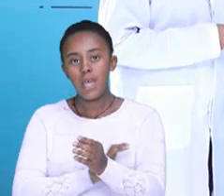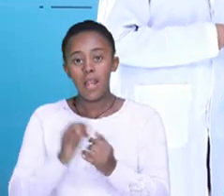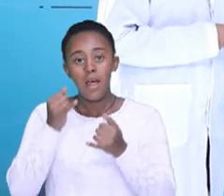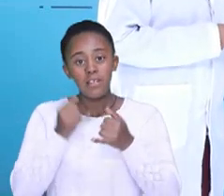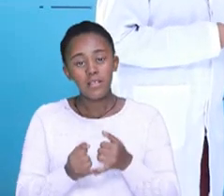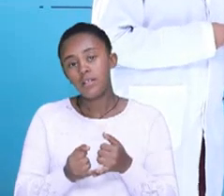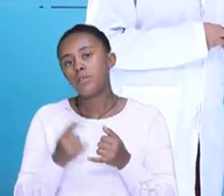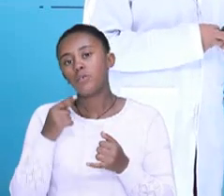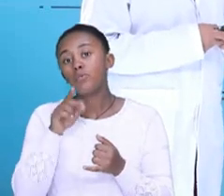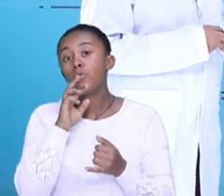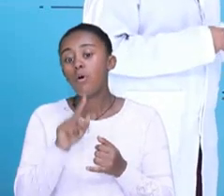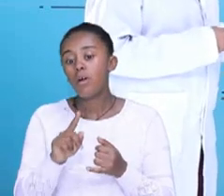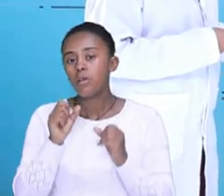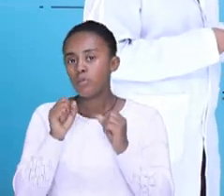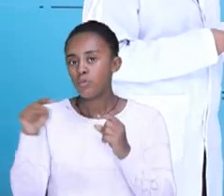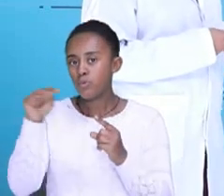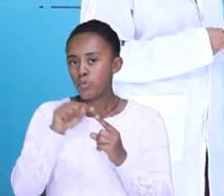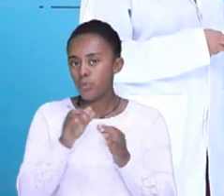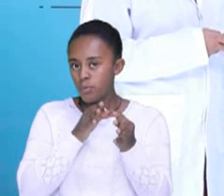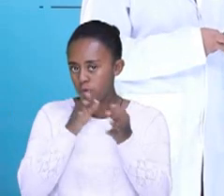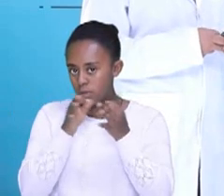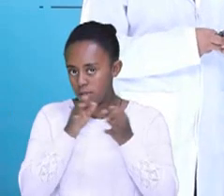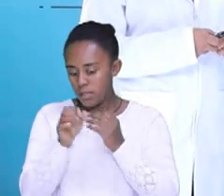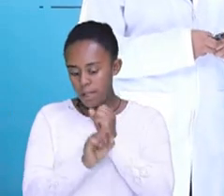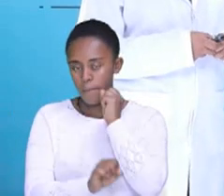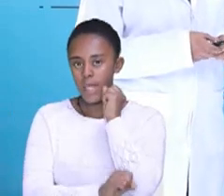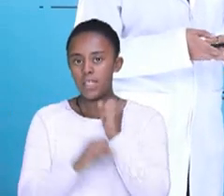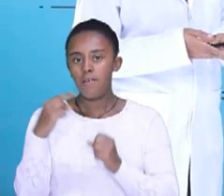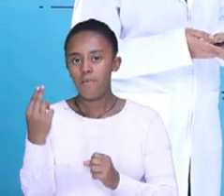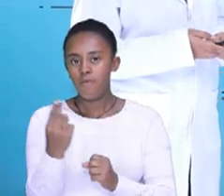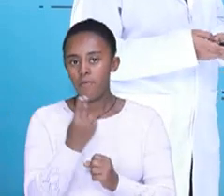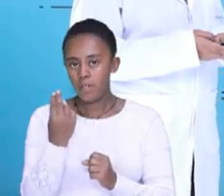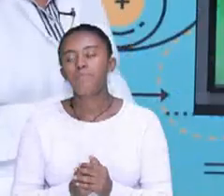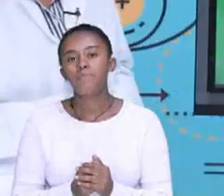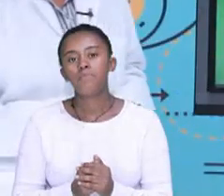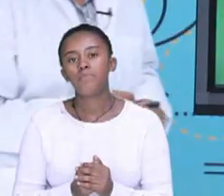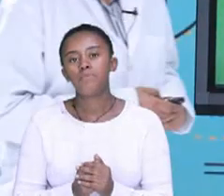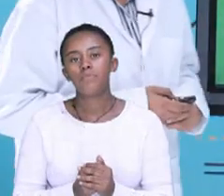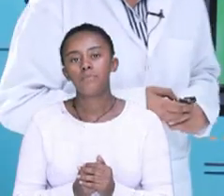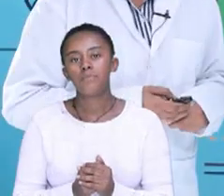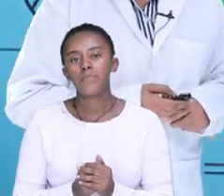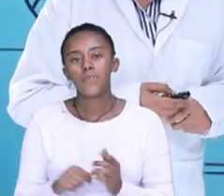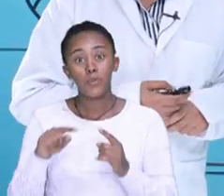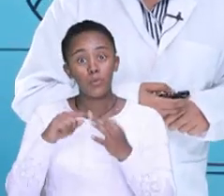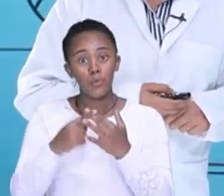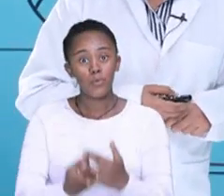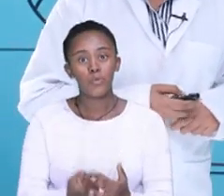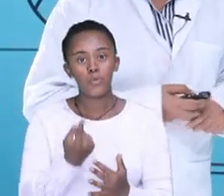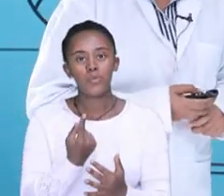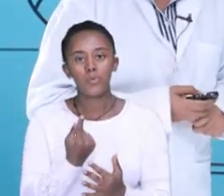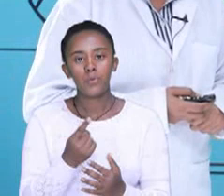lastly, you are able to state the basic functions of cell. To start